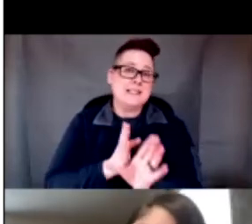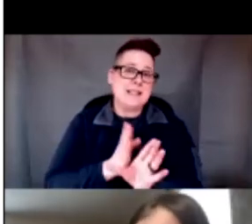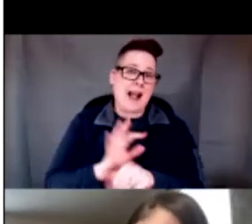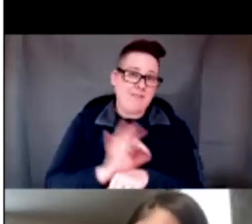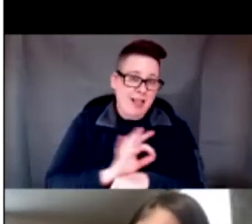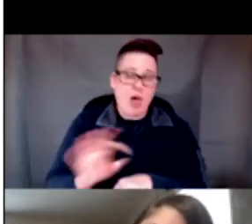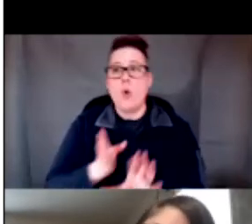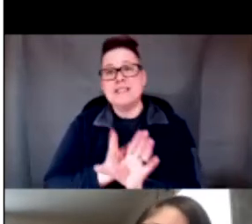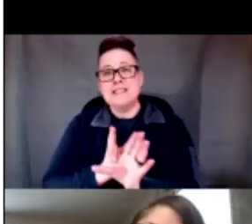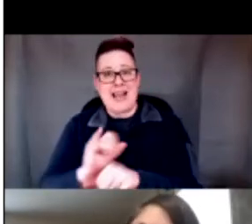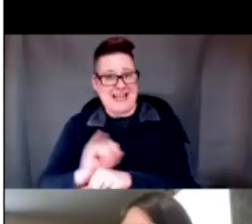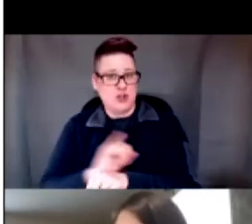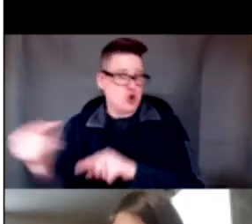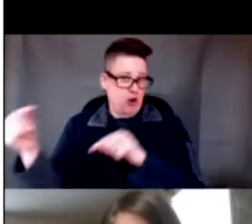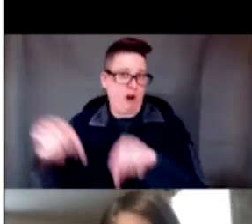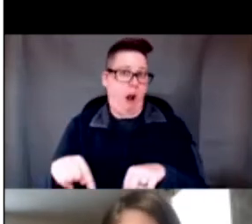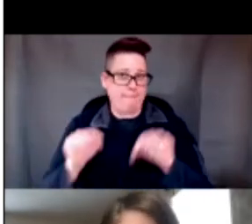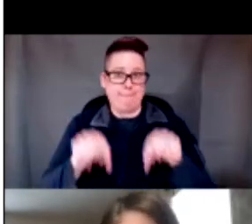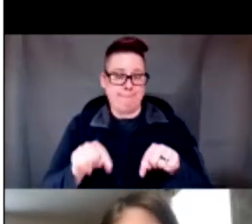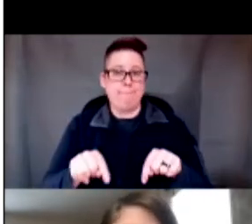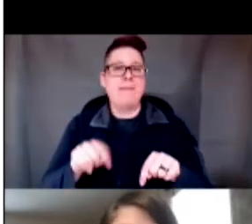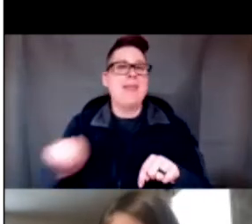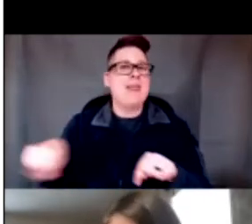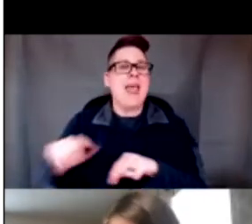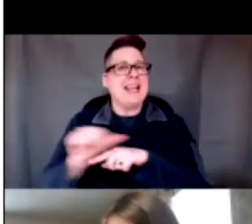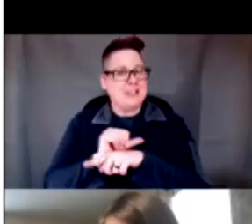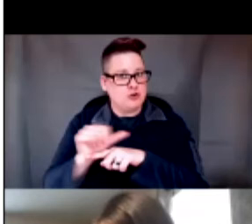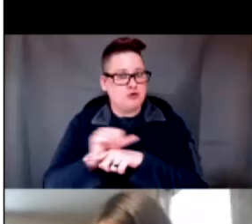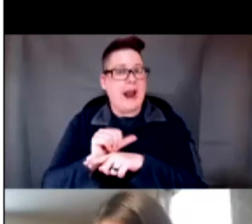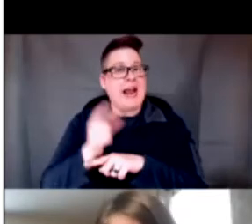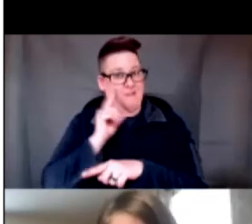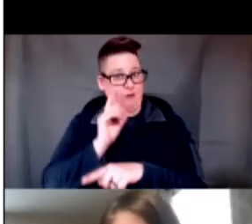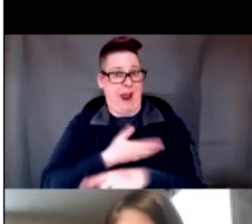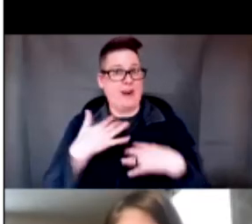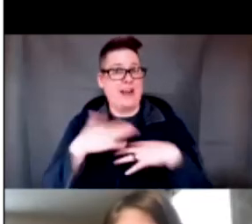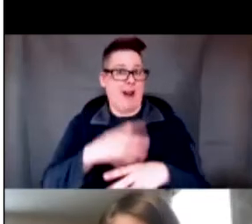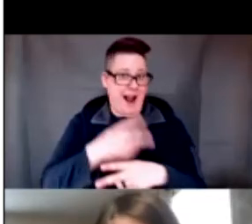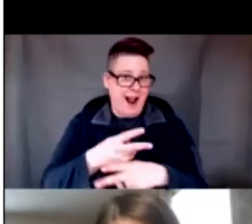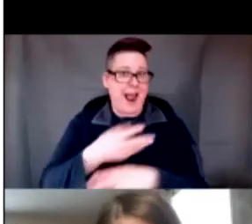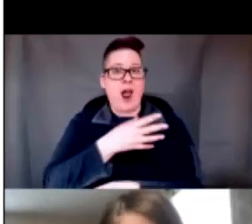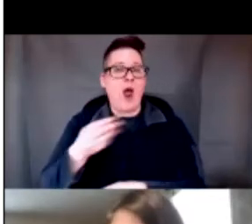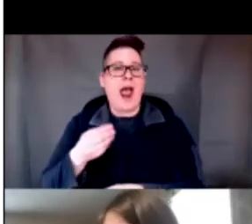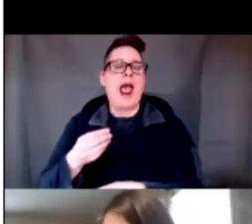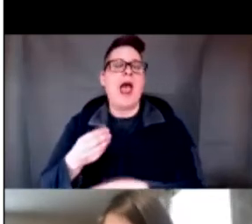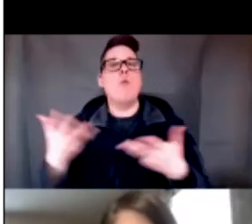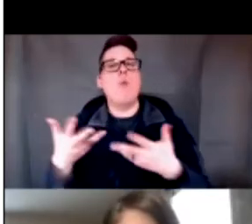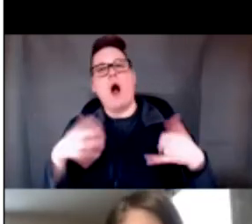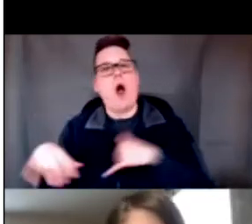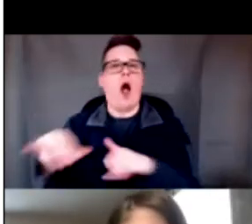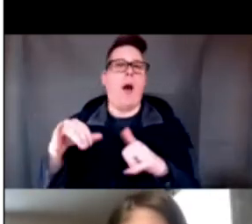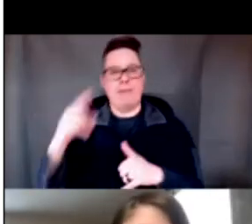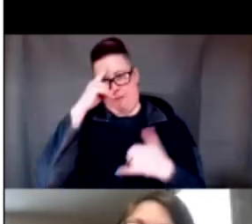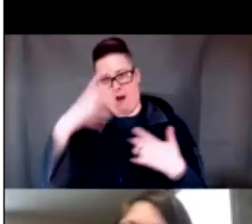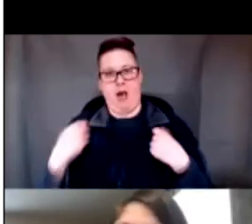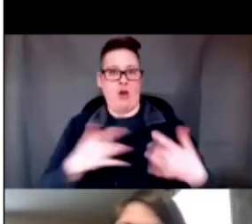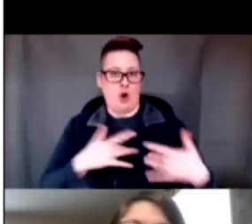psychology interns. And these learners receive training not only in integrated care, but also in common presenting mental health concerns